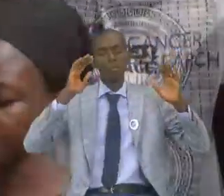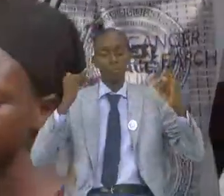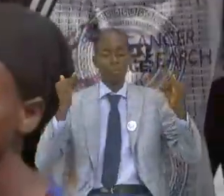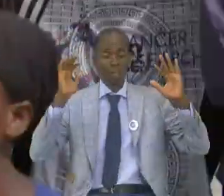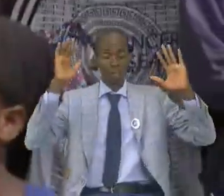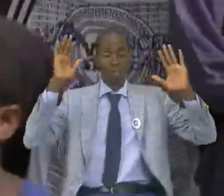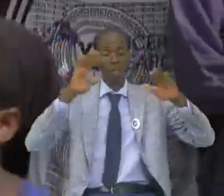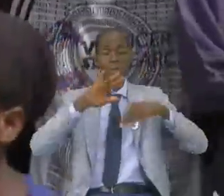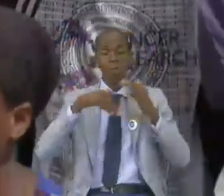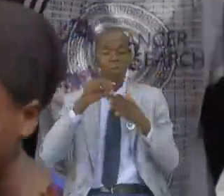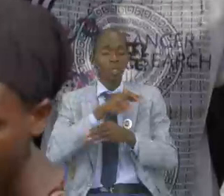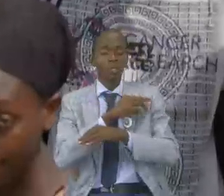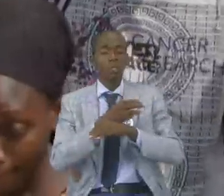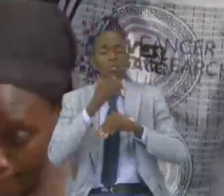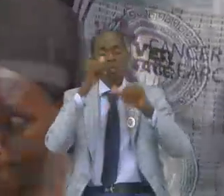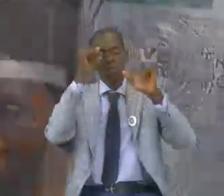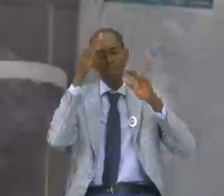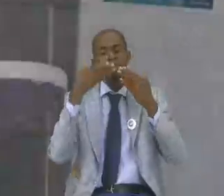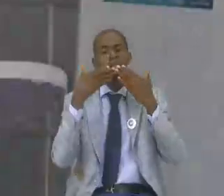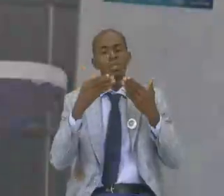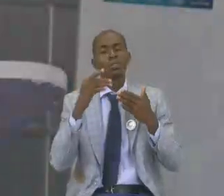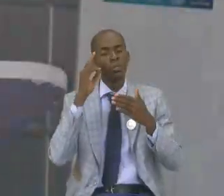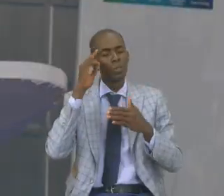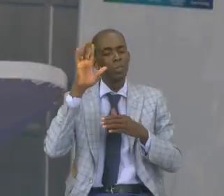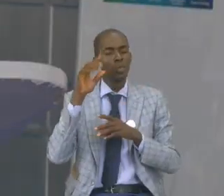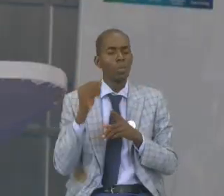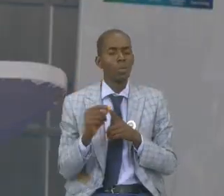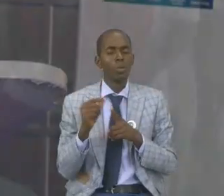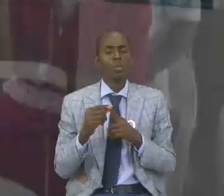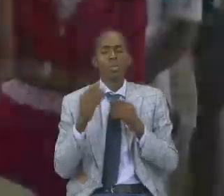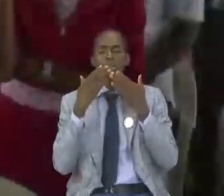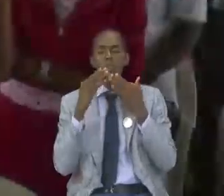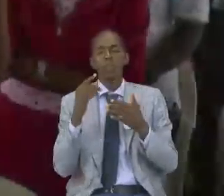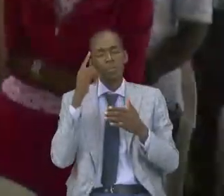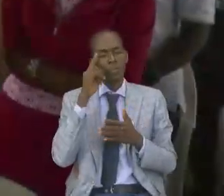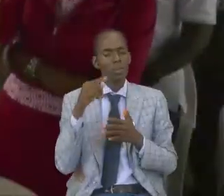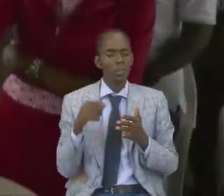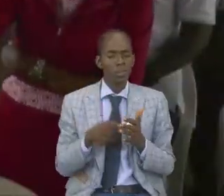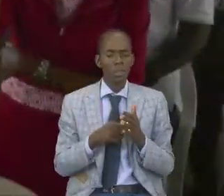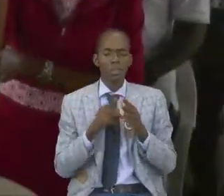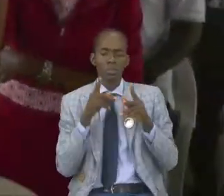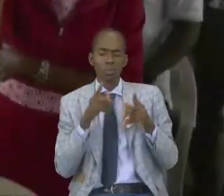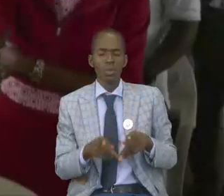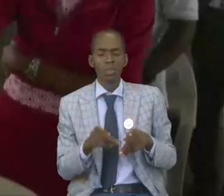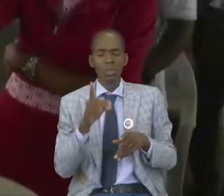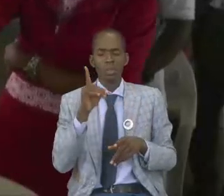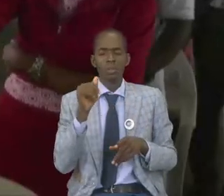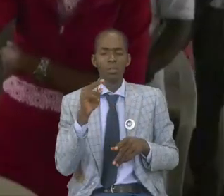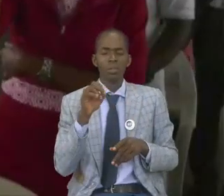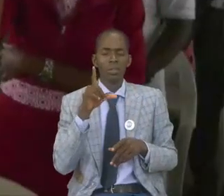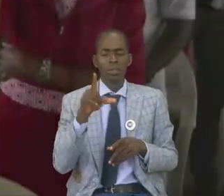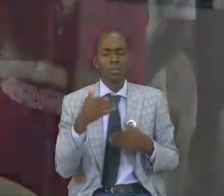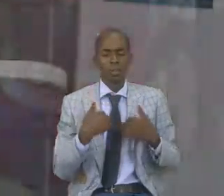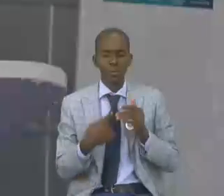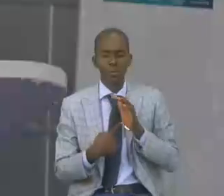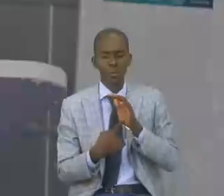God, we are grateful unto you. Thank you for your word. And thank you for this character you are bringing out as a model